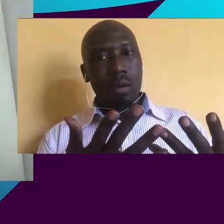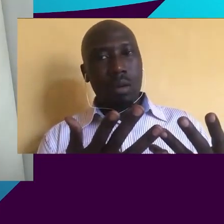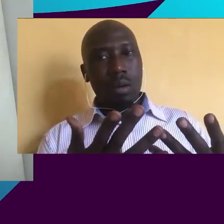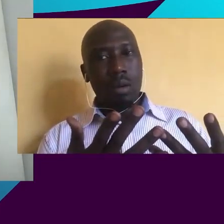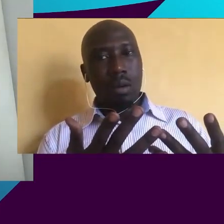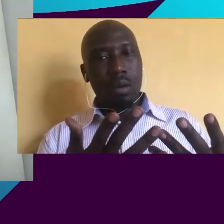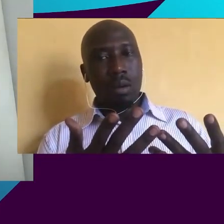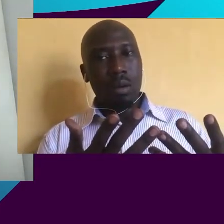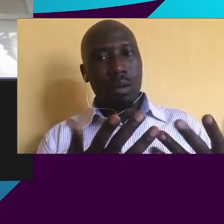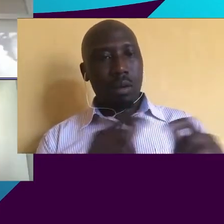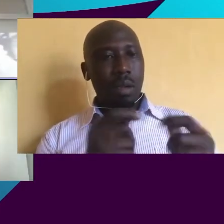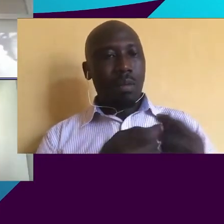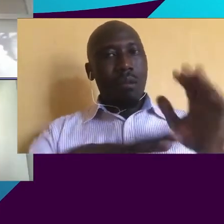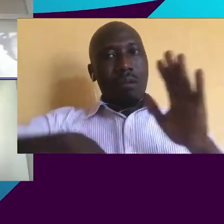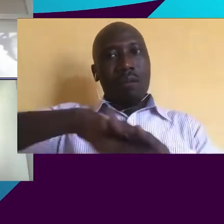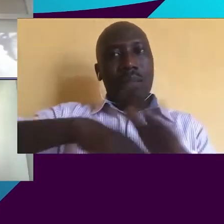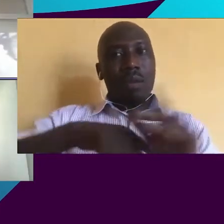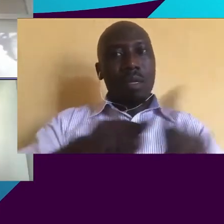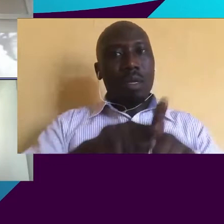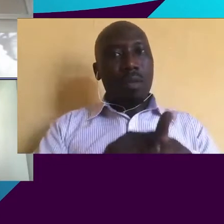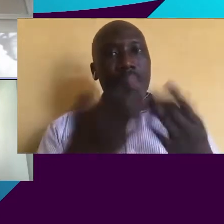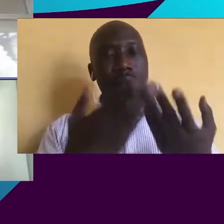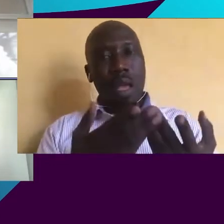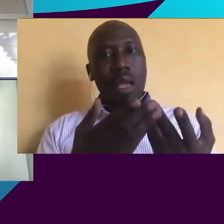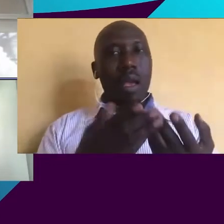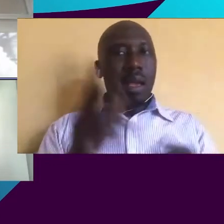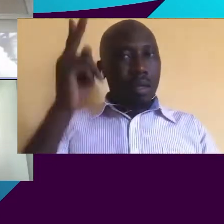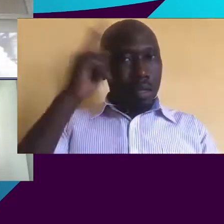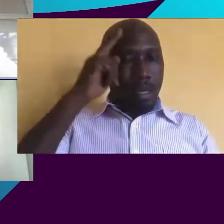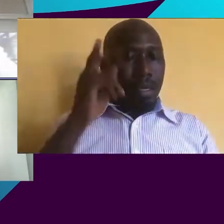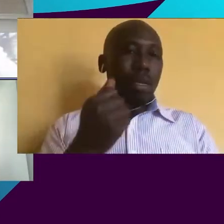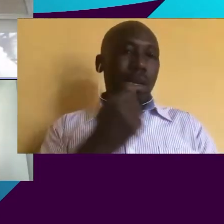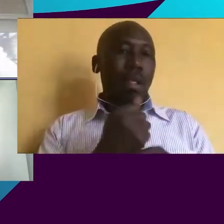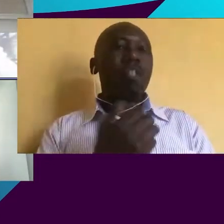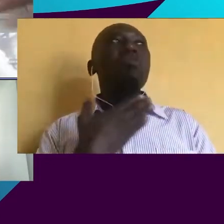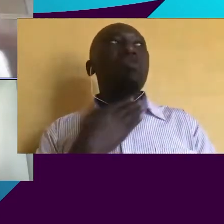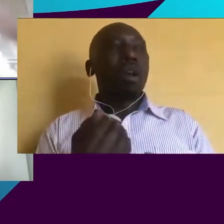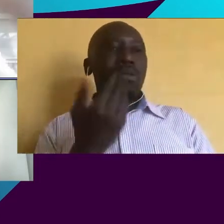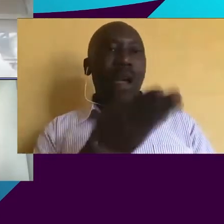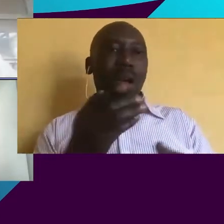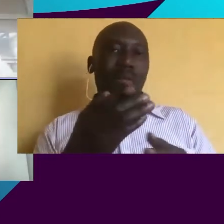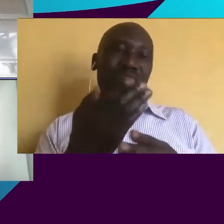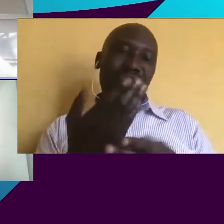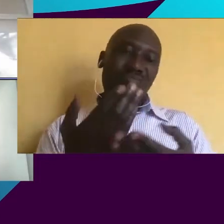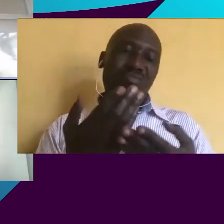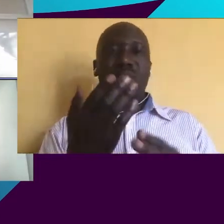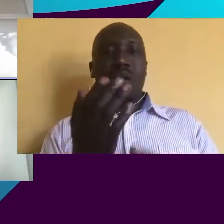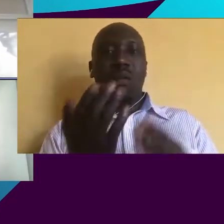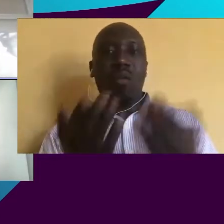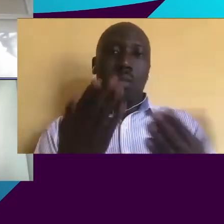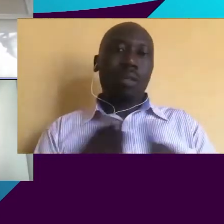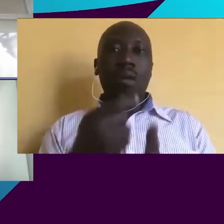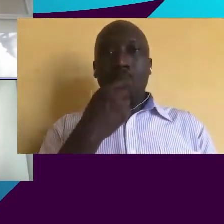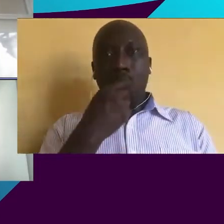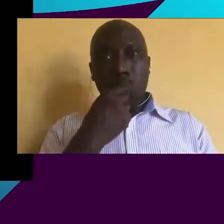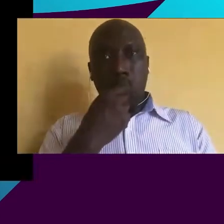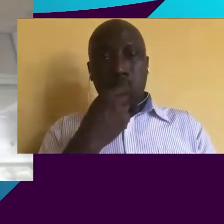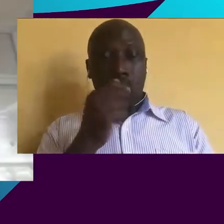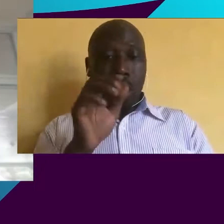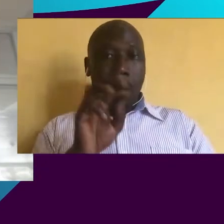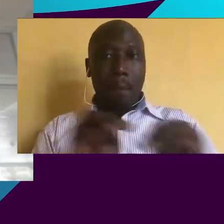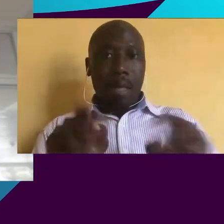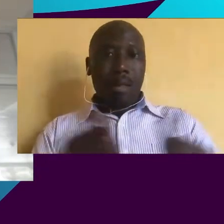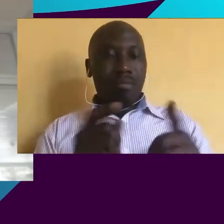football and premier skills did the girls want to be other than refereeing? Were you able to convince them about all the other things that are around